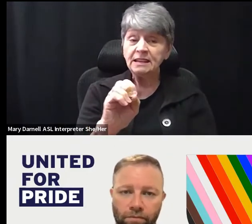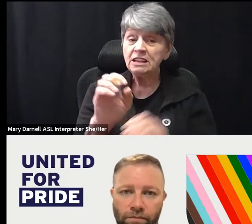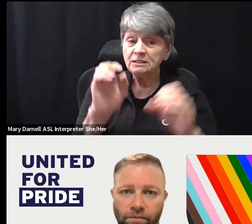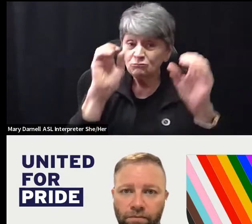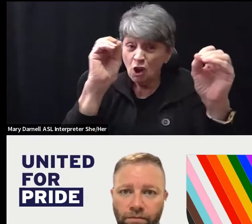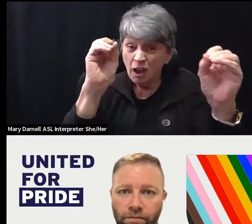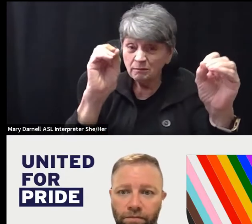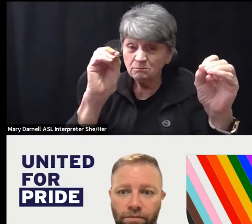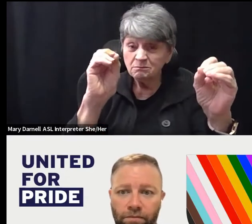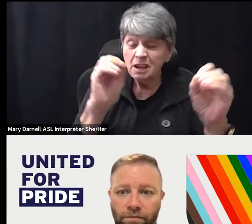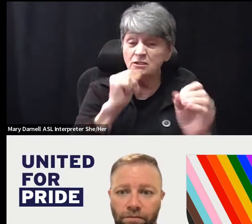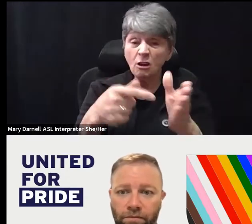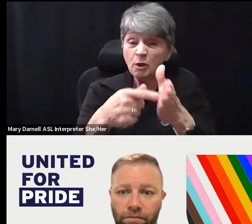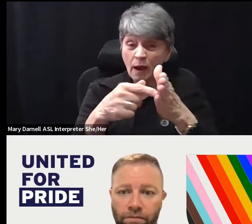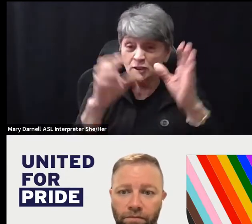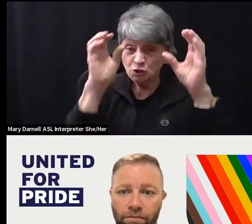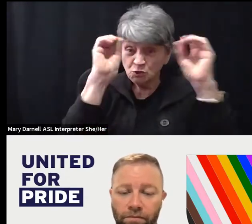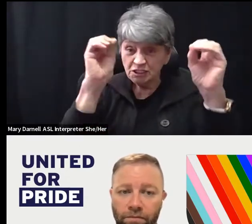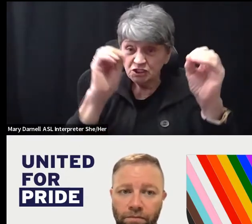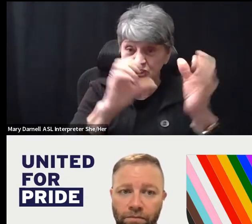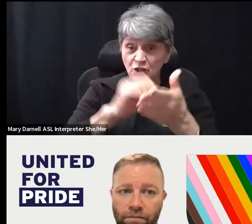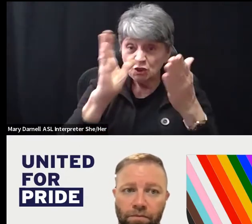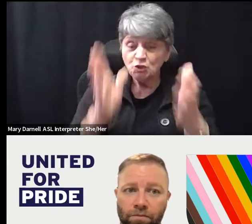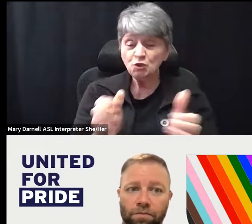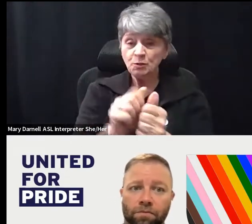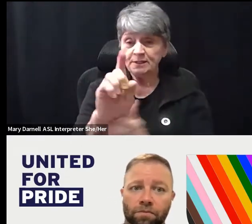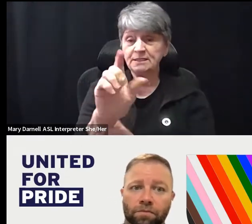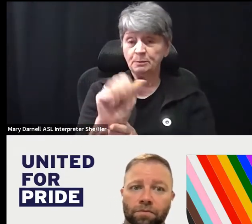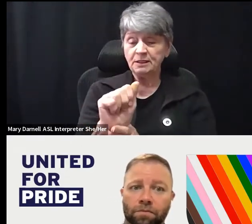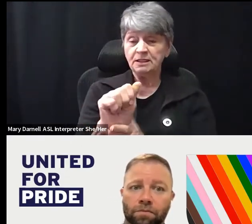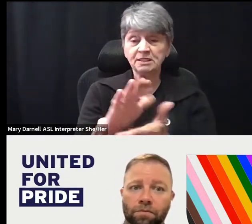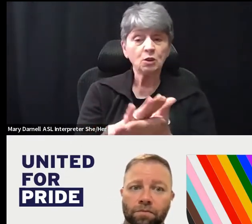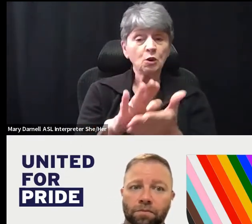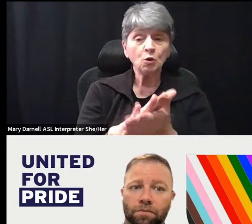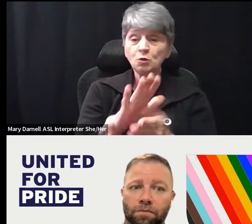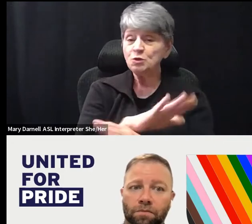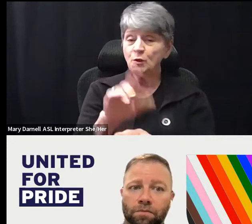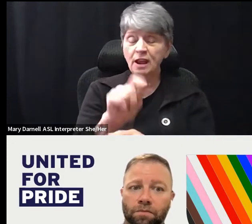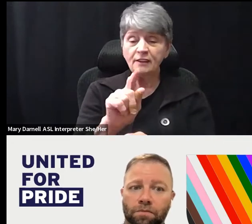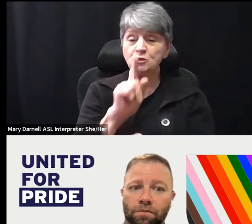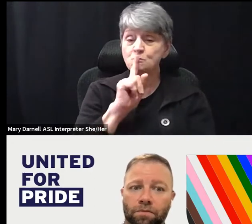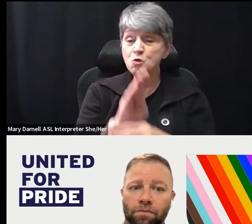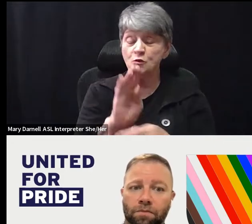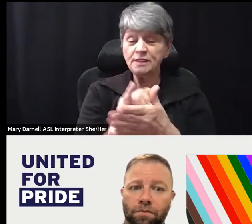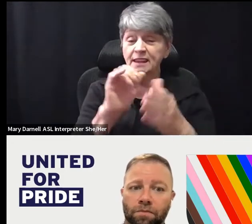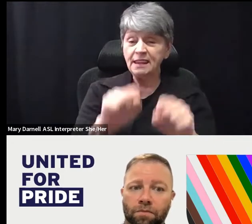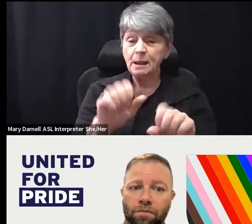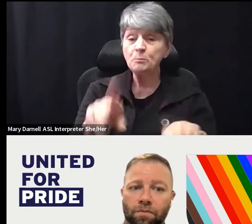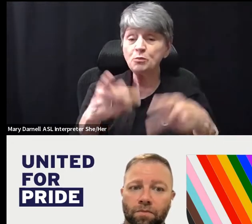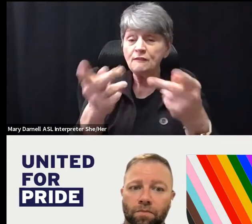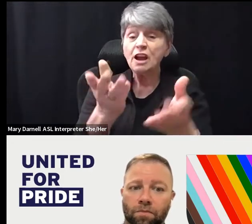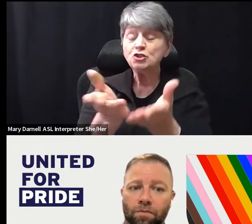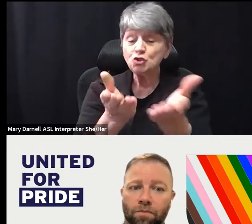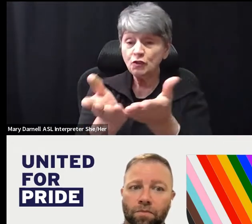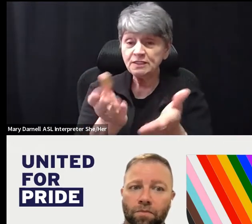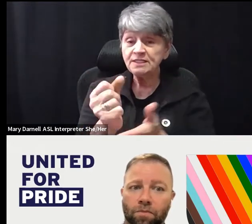actually teach students with disabilities. The schools don't have to prove that they can provide the services. And so you actually end up losing a